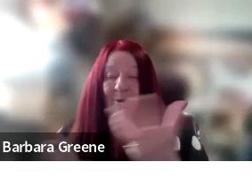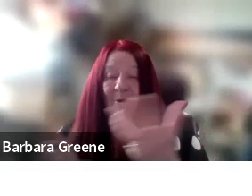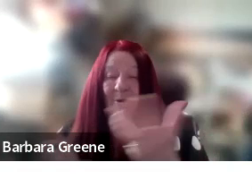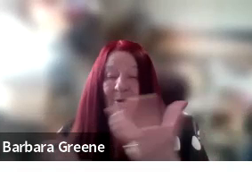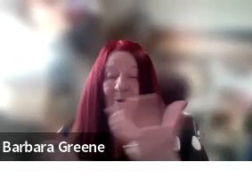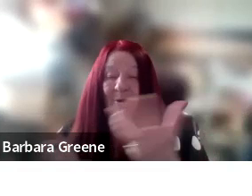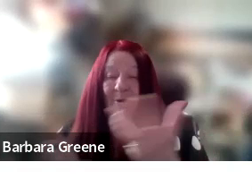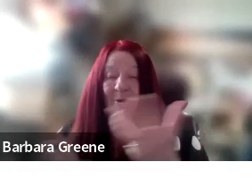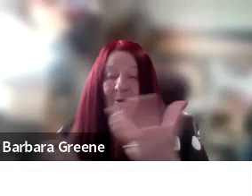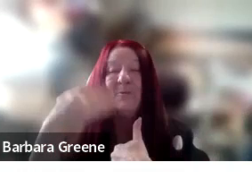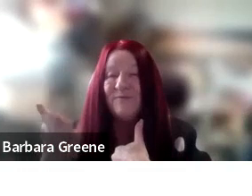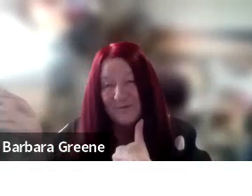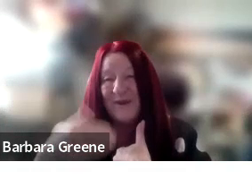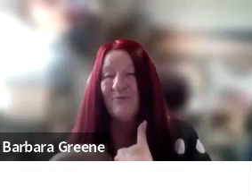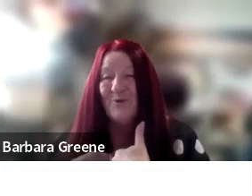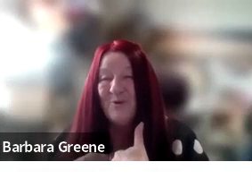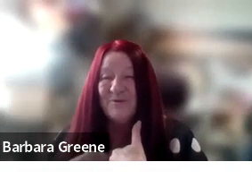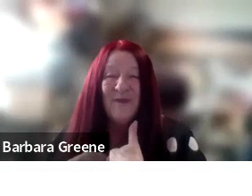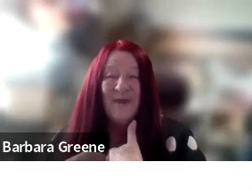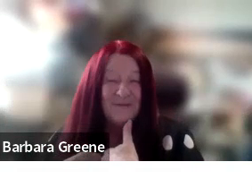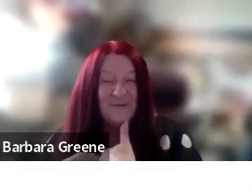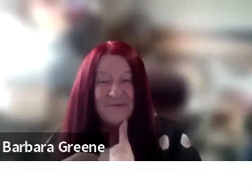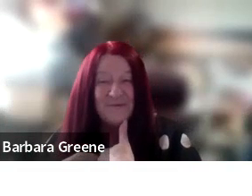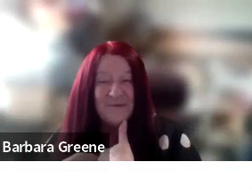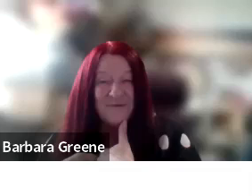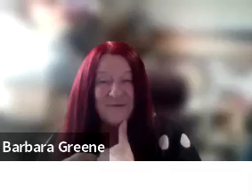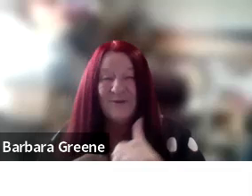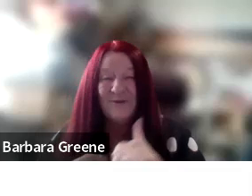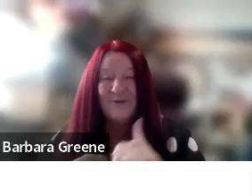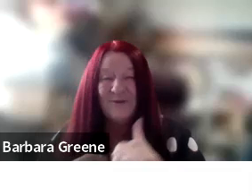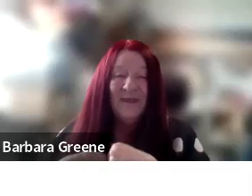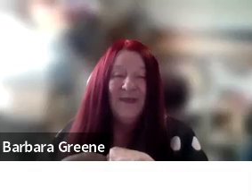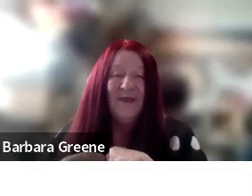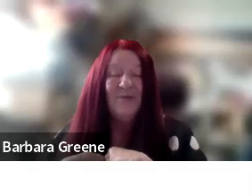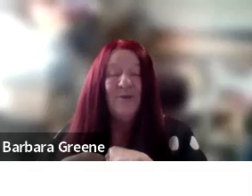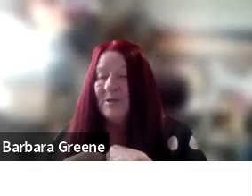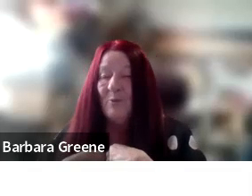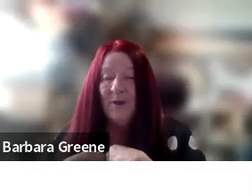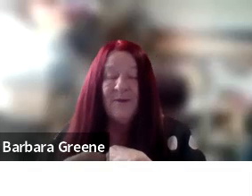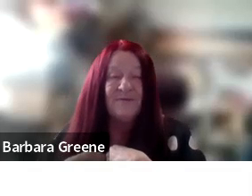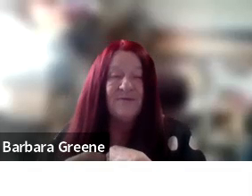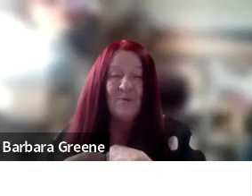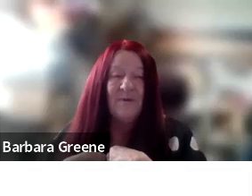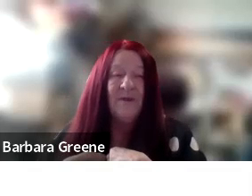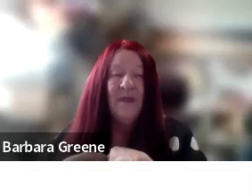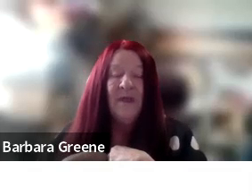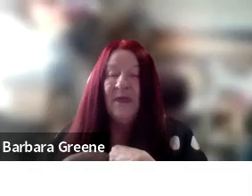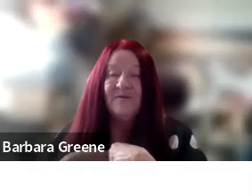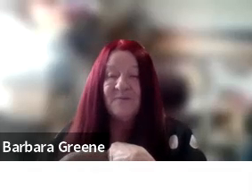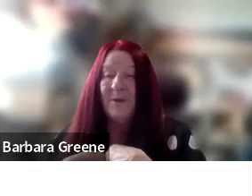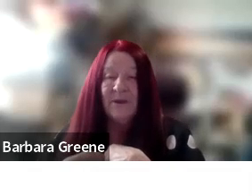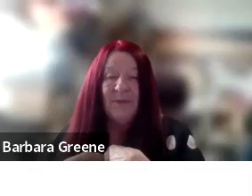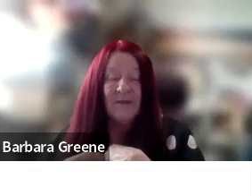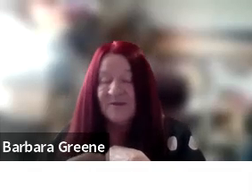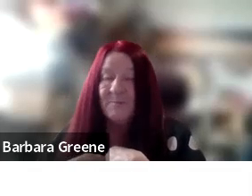of it was not that sophisticated on my end. I think it was more sophisticated for who was assisting me to develop it. And there